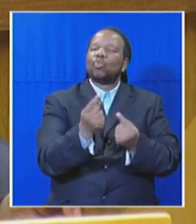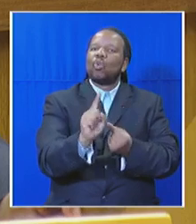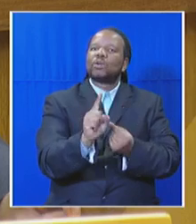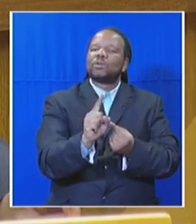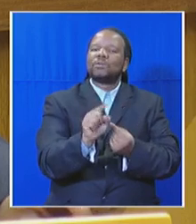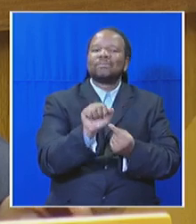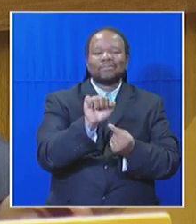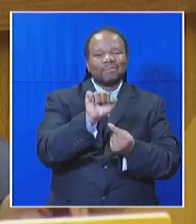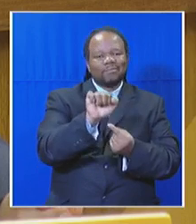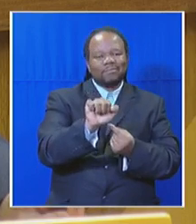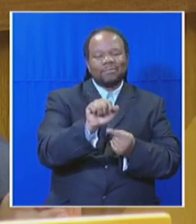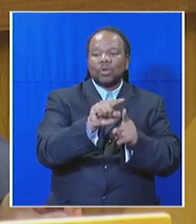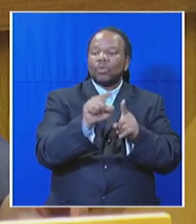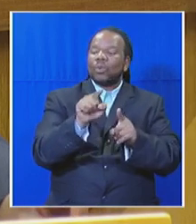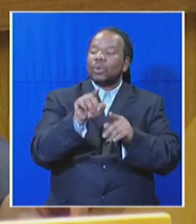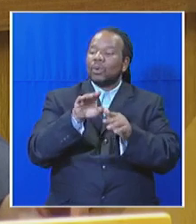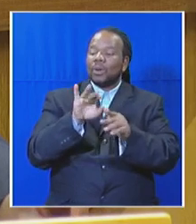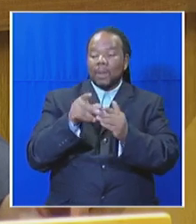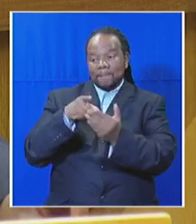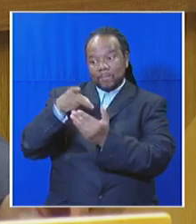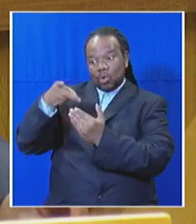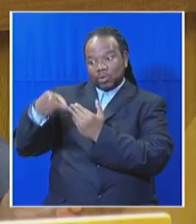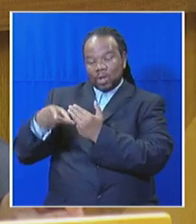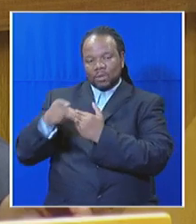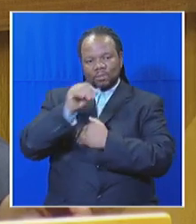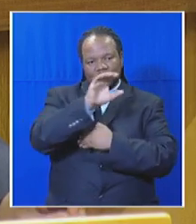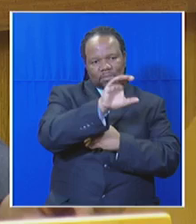developmental finances to projects